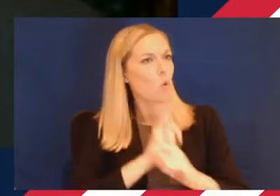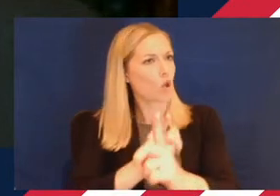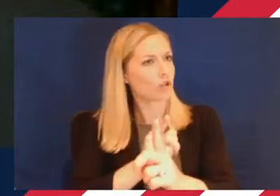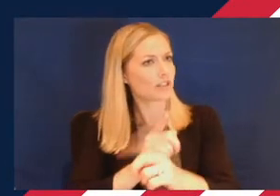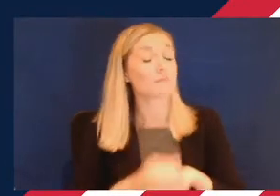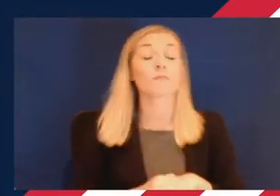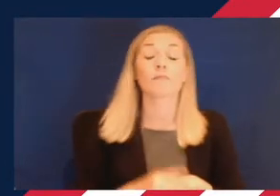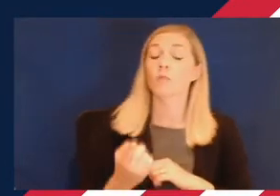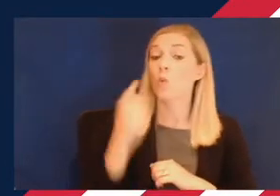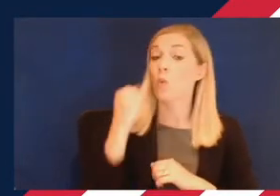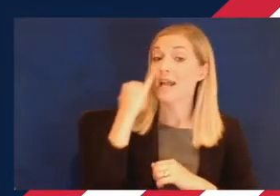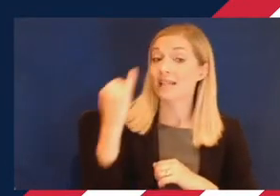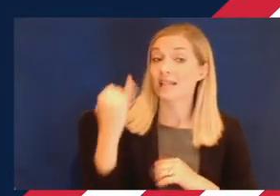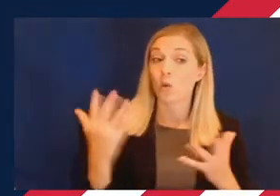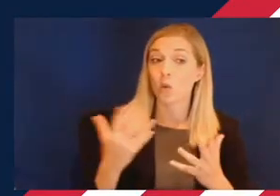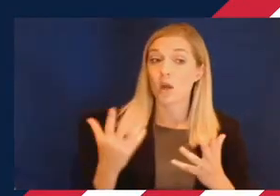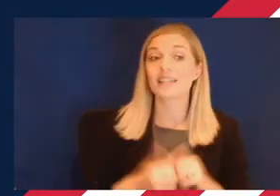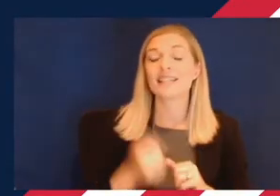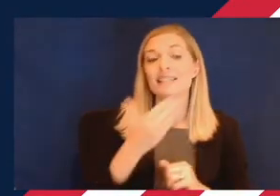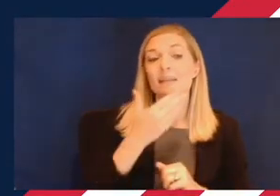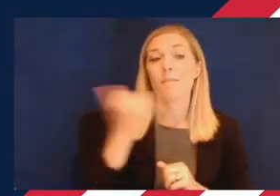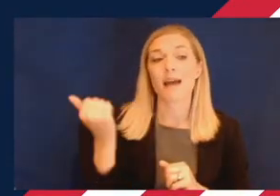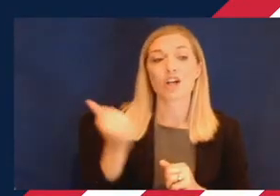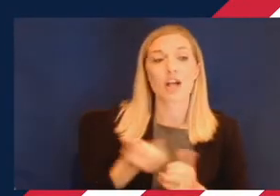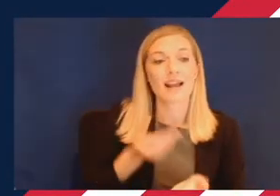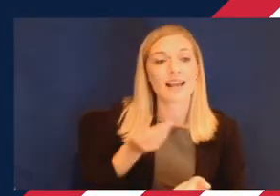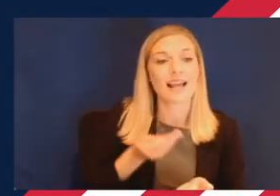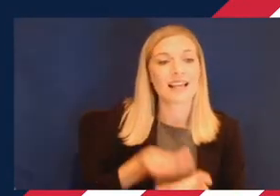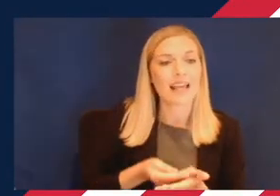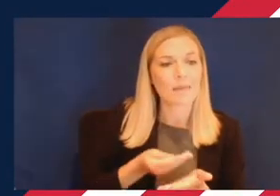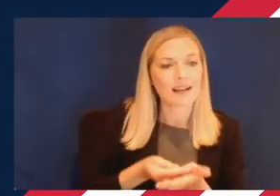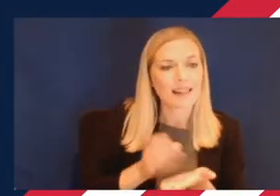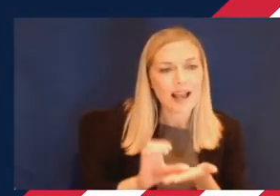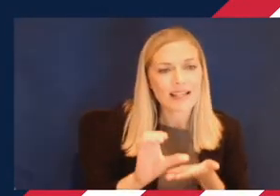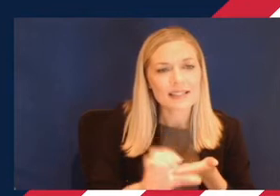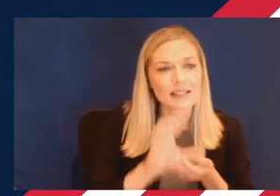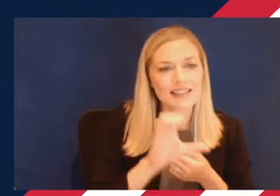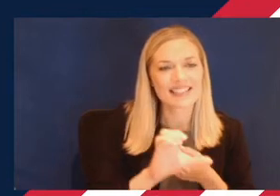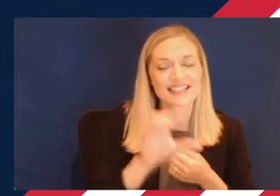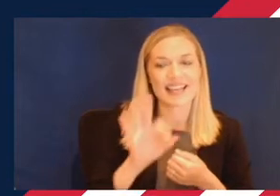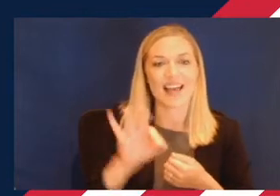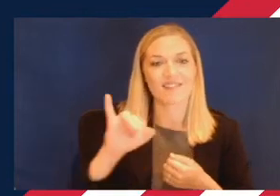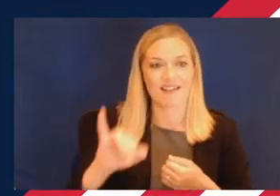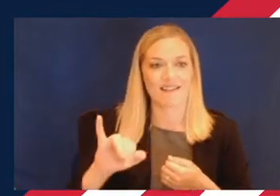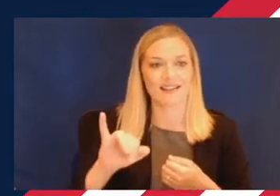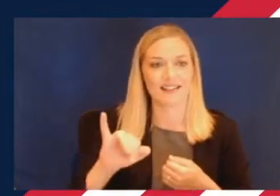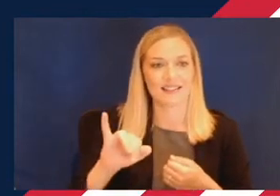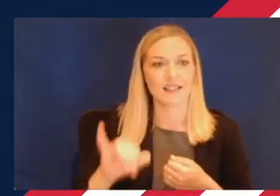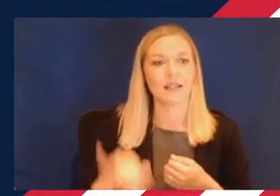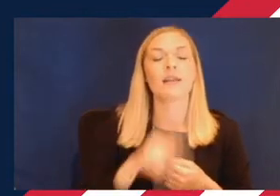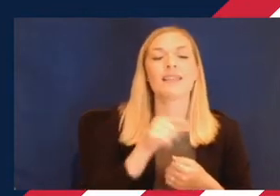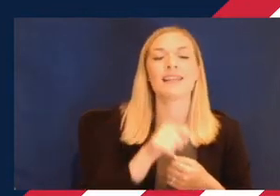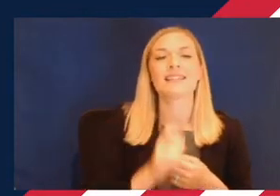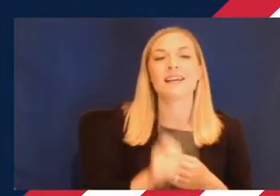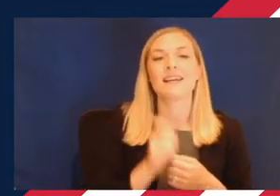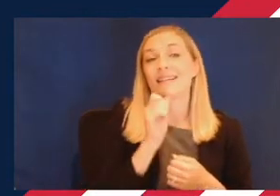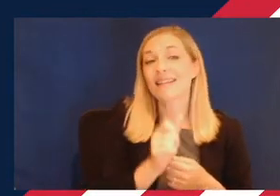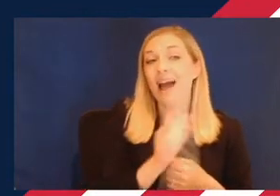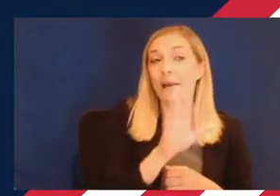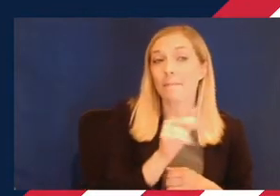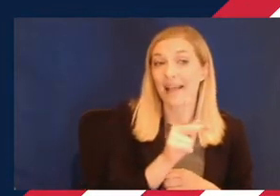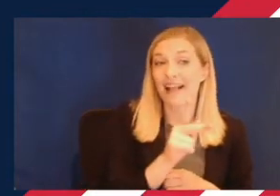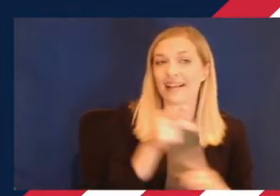to better capitalize the CDFIs, the community development financial institutions. Those are the non-bank banks that finance Black